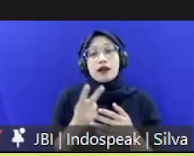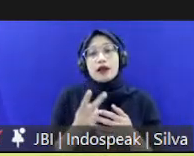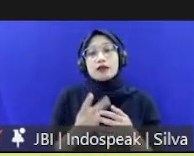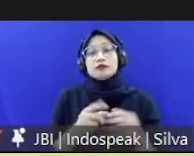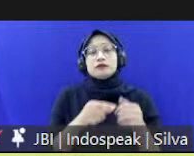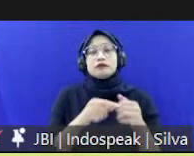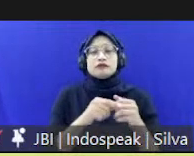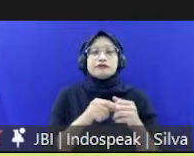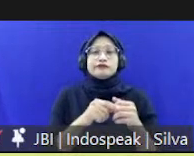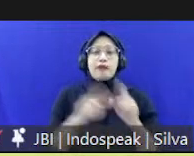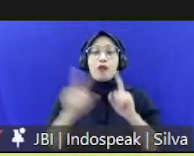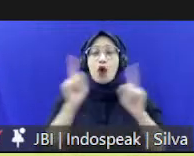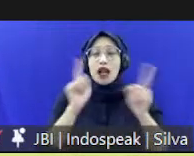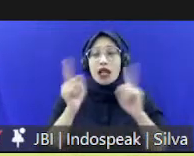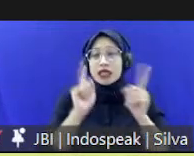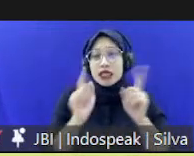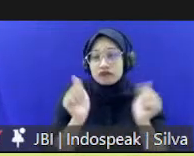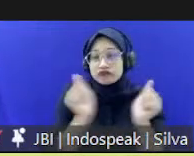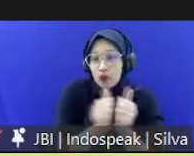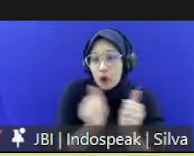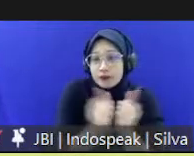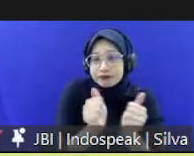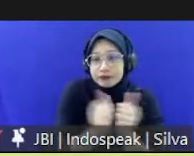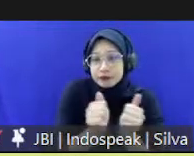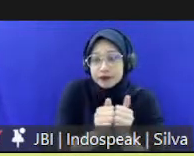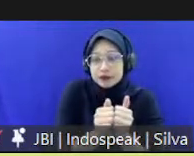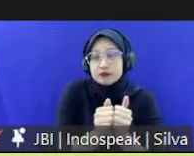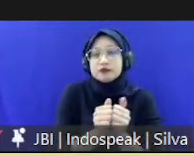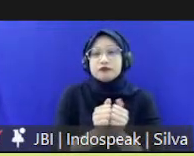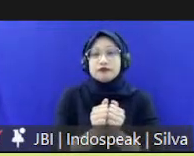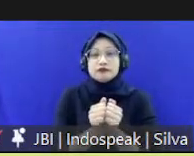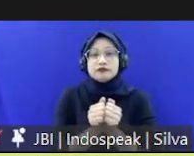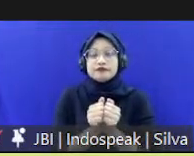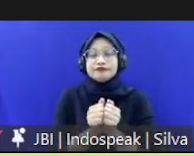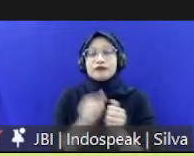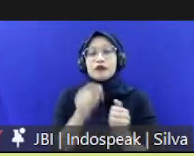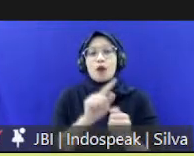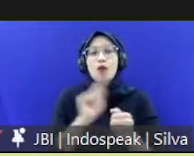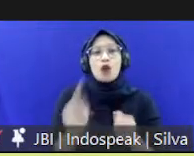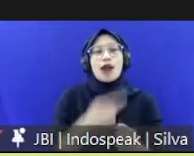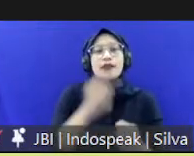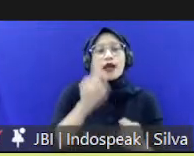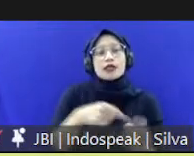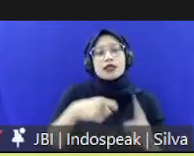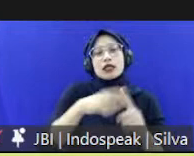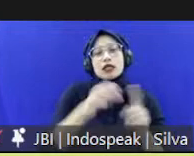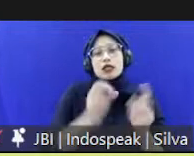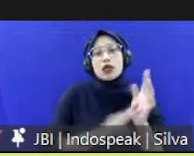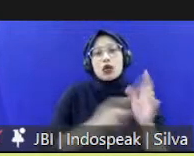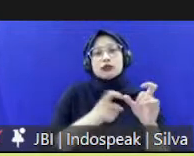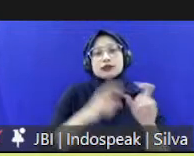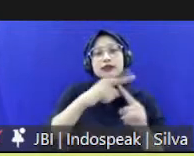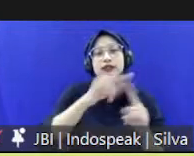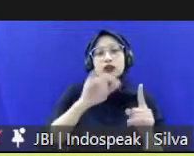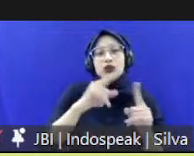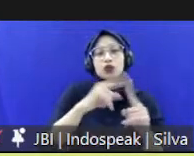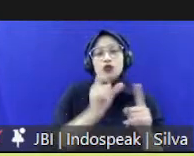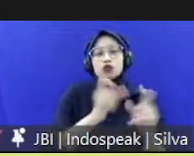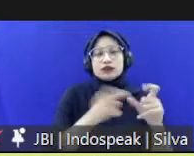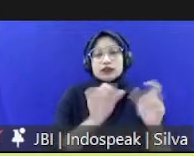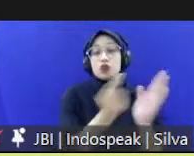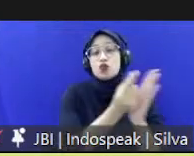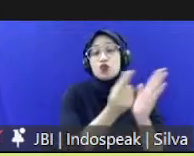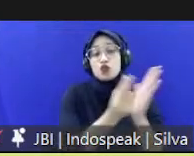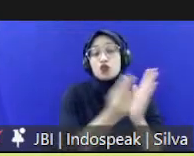promises that have been made around health, they began obviously with the Constitution, with the first Constitution in 1945, and then with